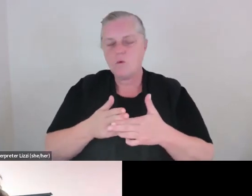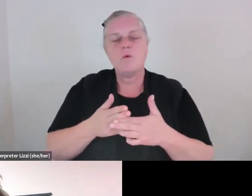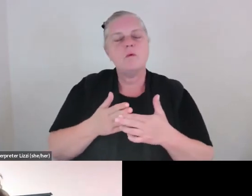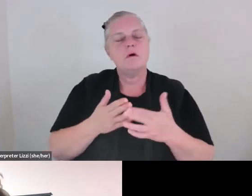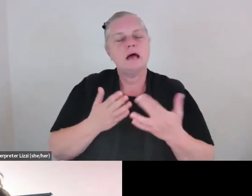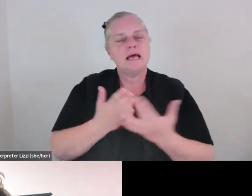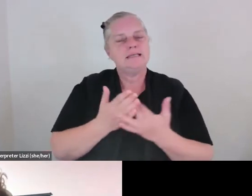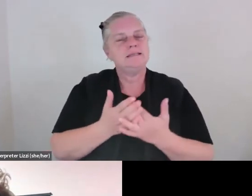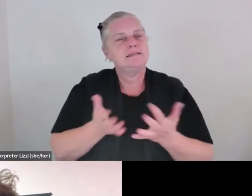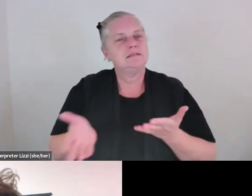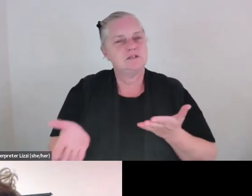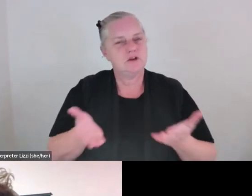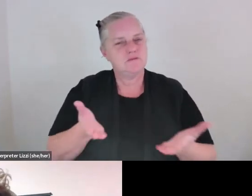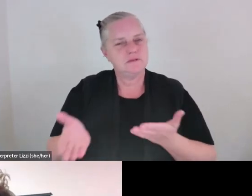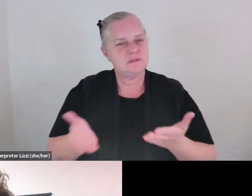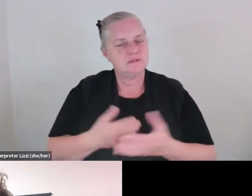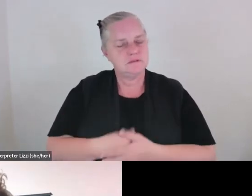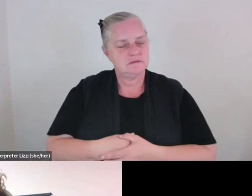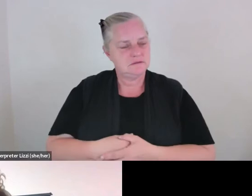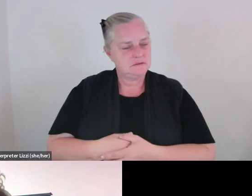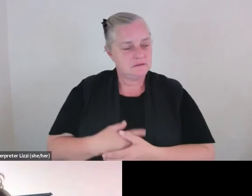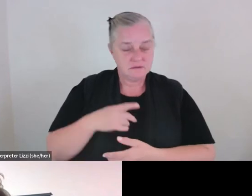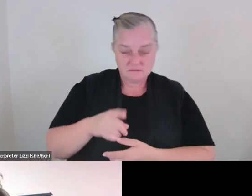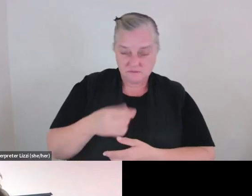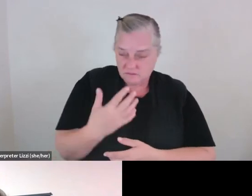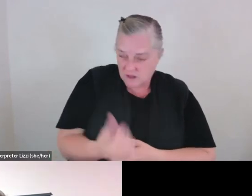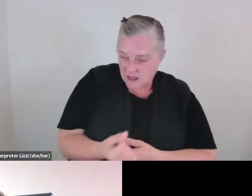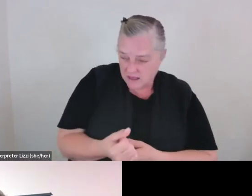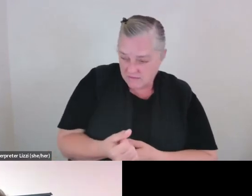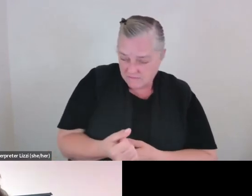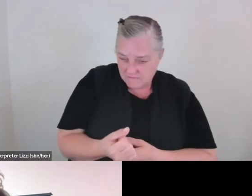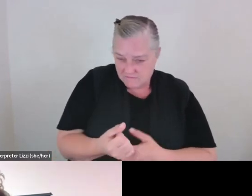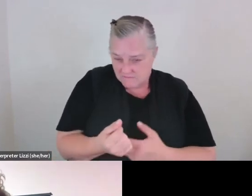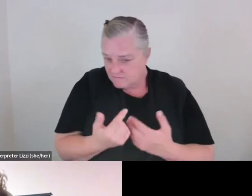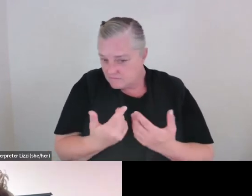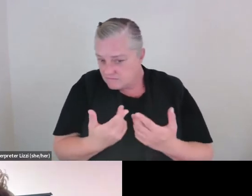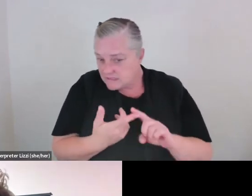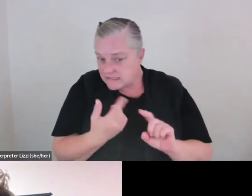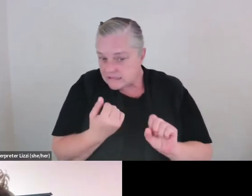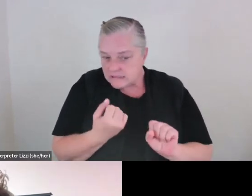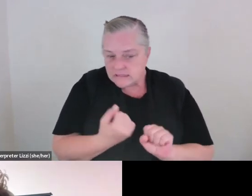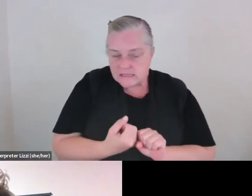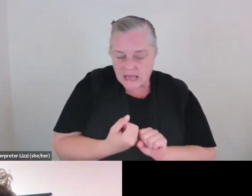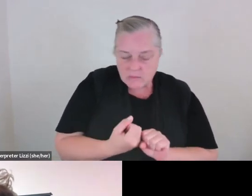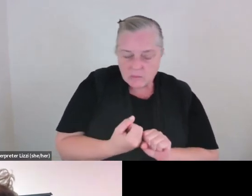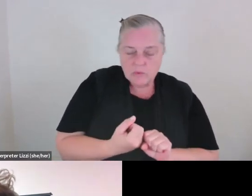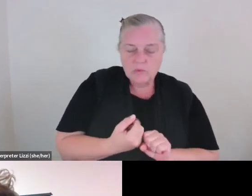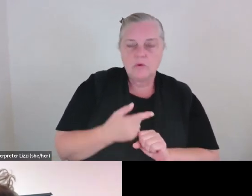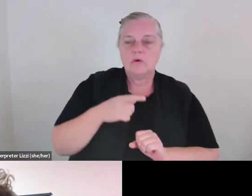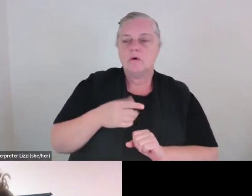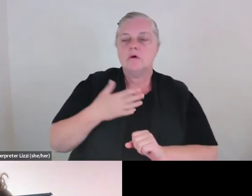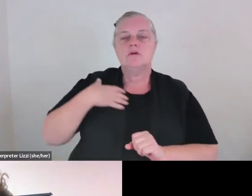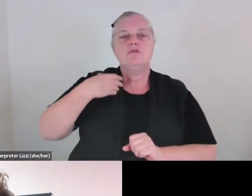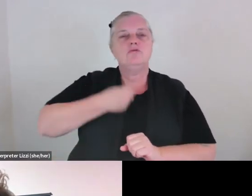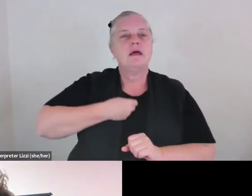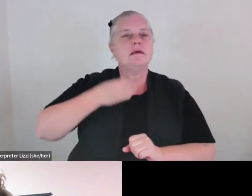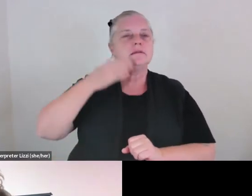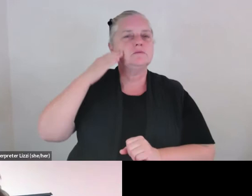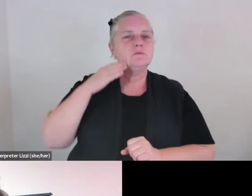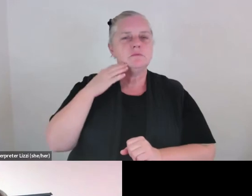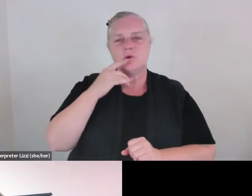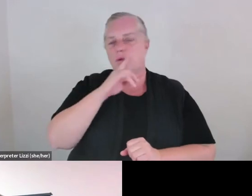where women or girls with trans experiences have been expected to meet particular beauty standards, or services